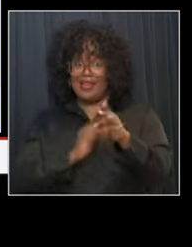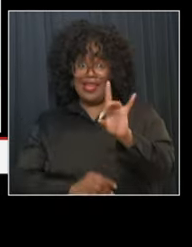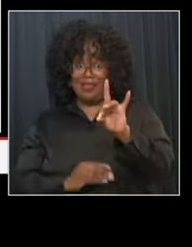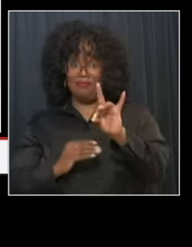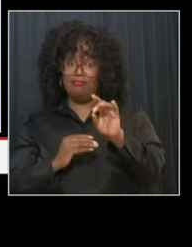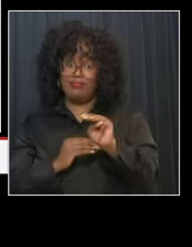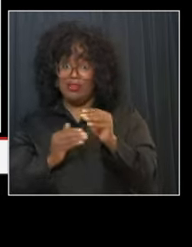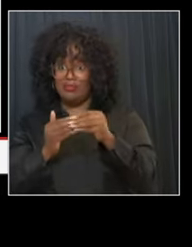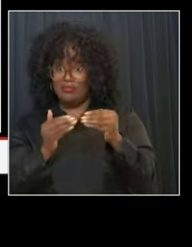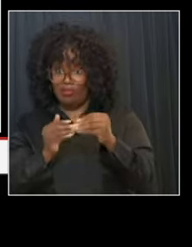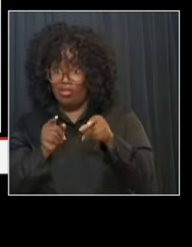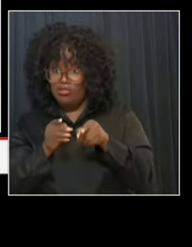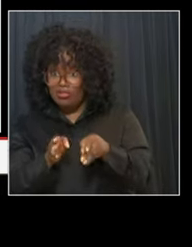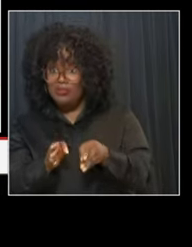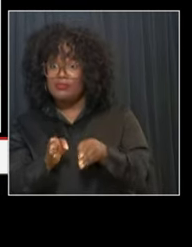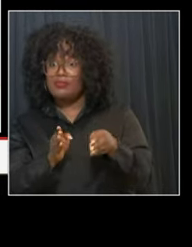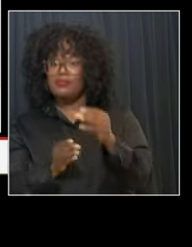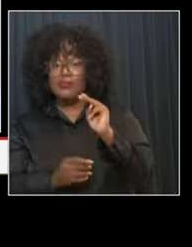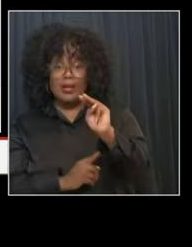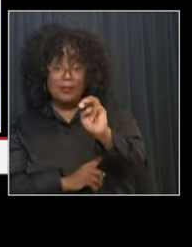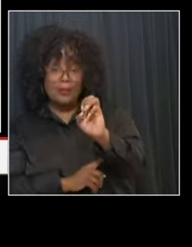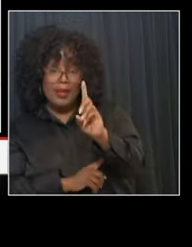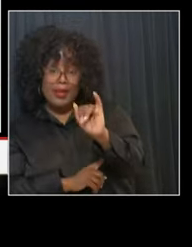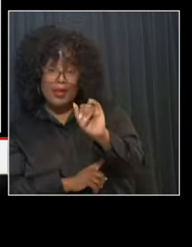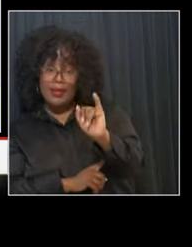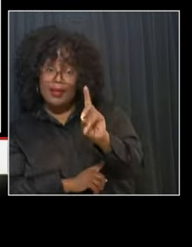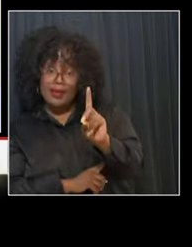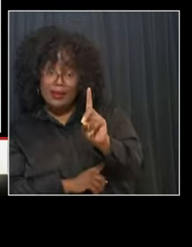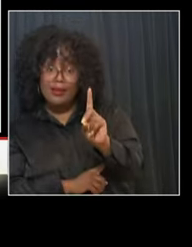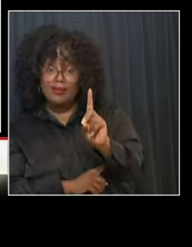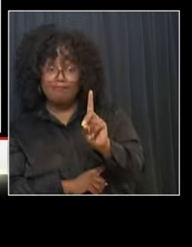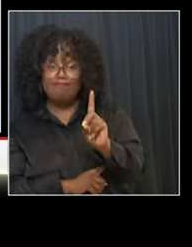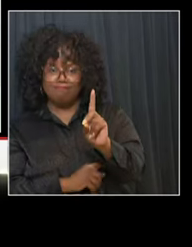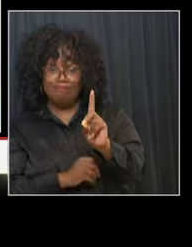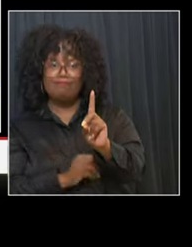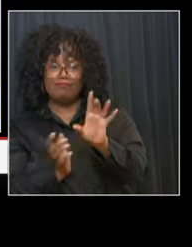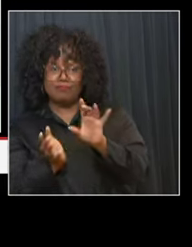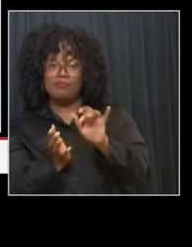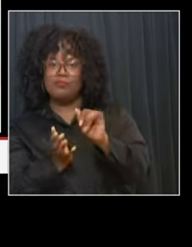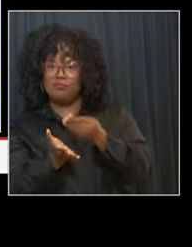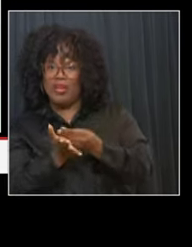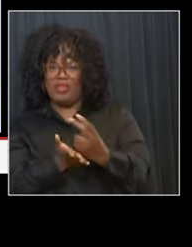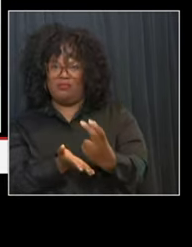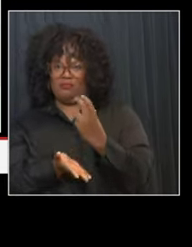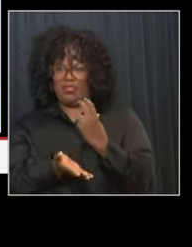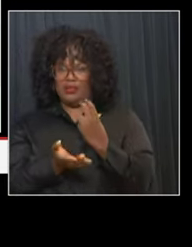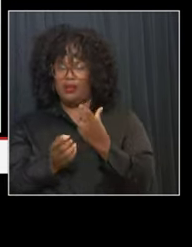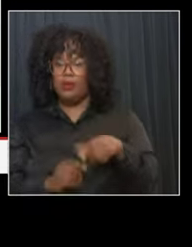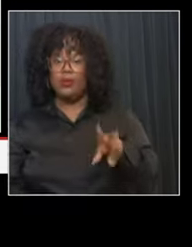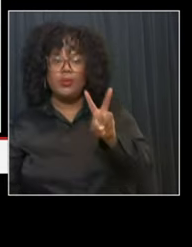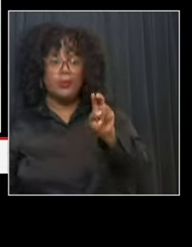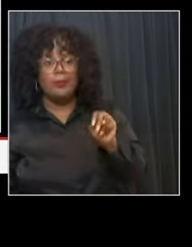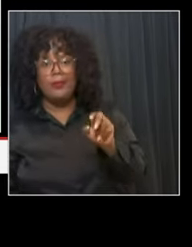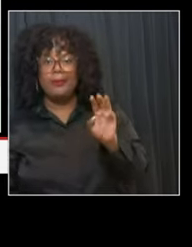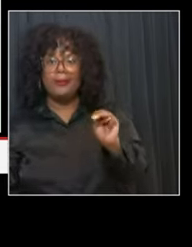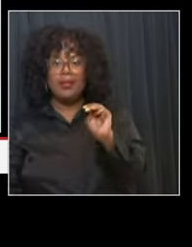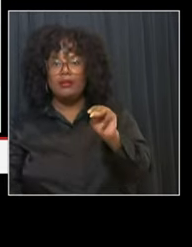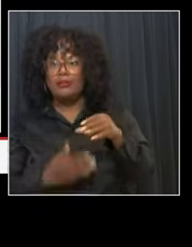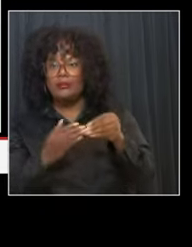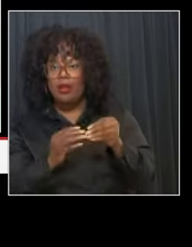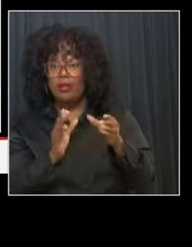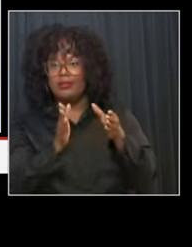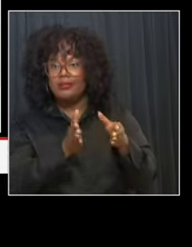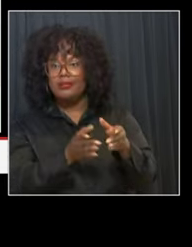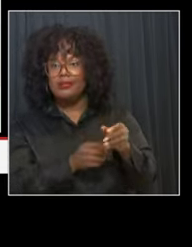We also have money in to cover sickle cell anemia. And there's a wonderful new animal shelter, if you all have